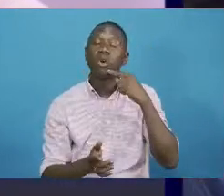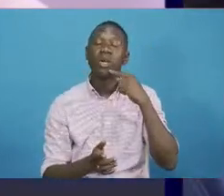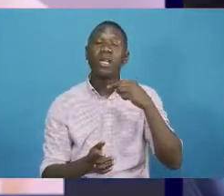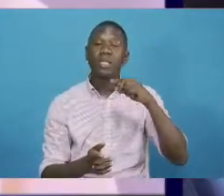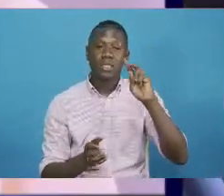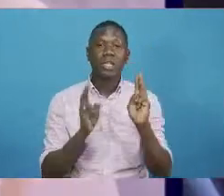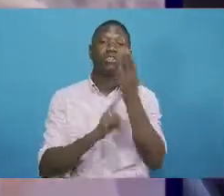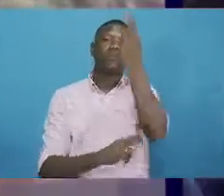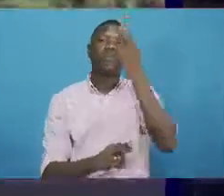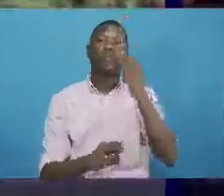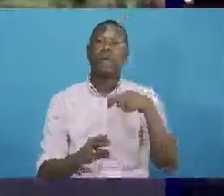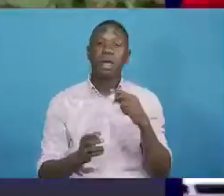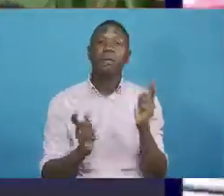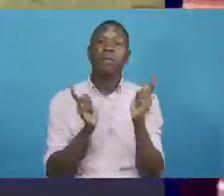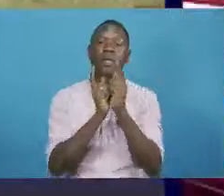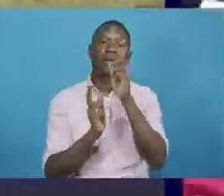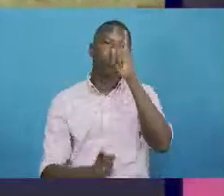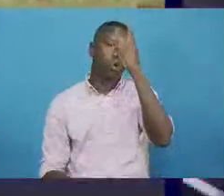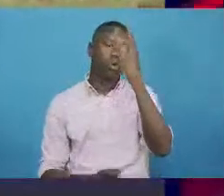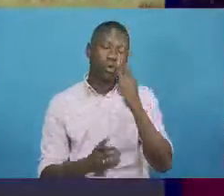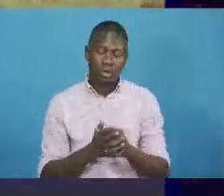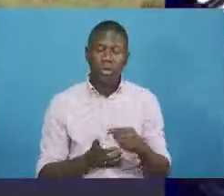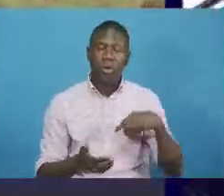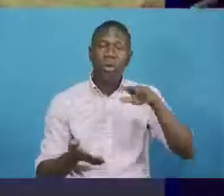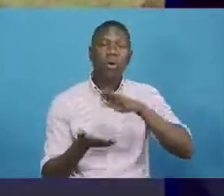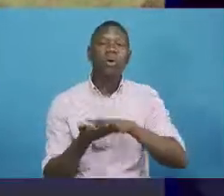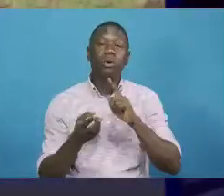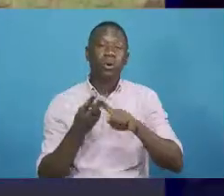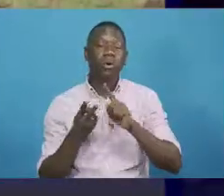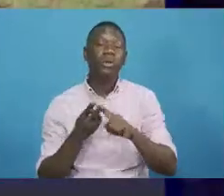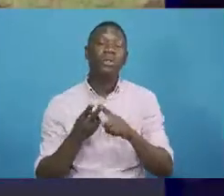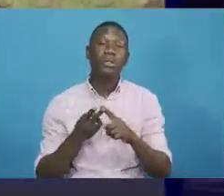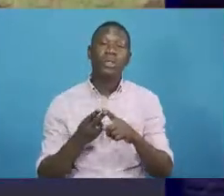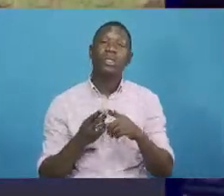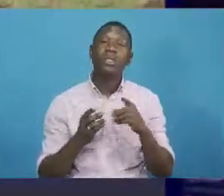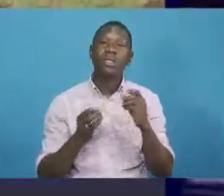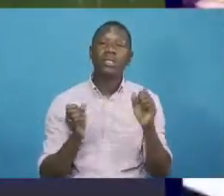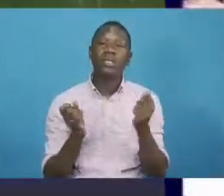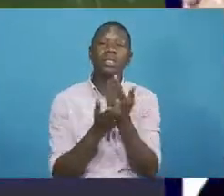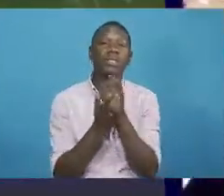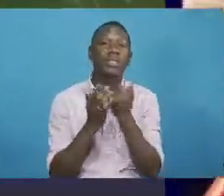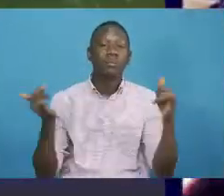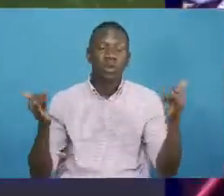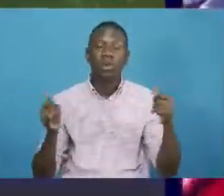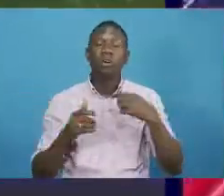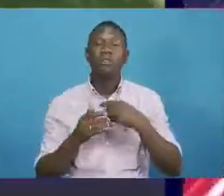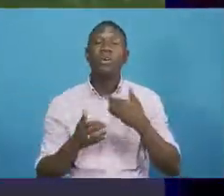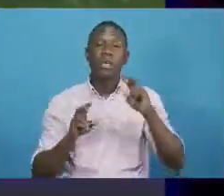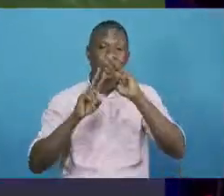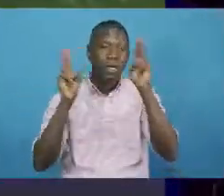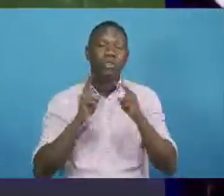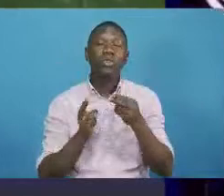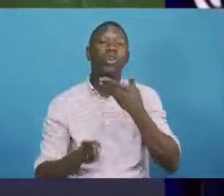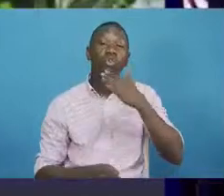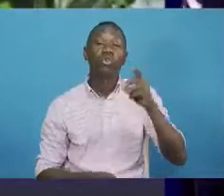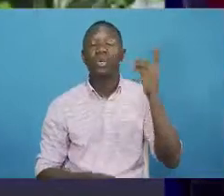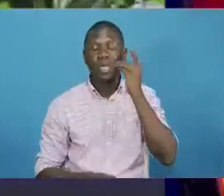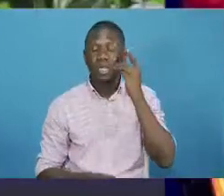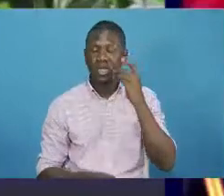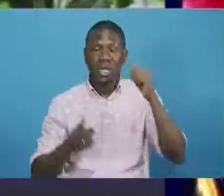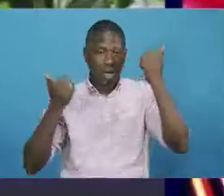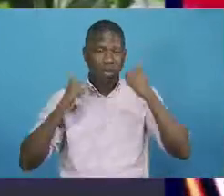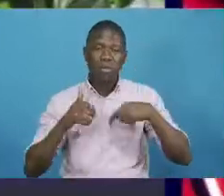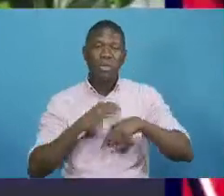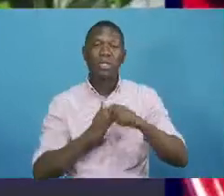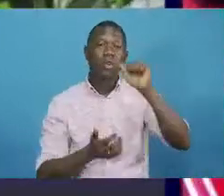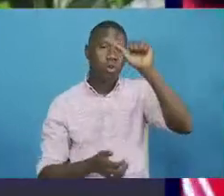God. On the commemoration on International Youth Day, celebrated annually on August 12, our team in URR